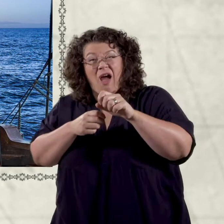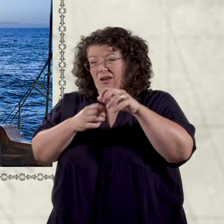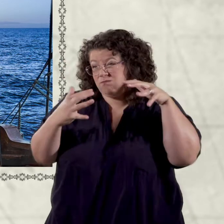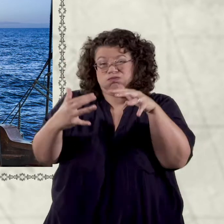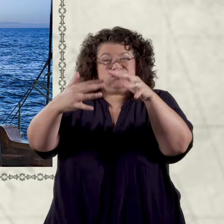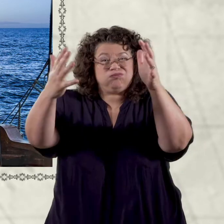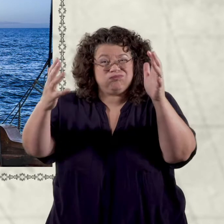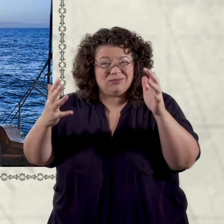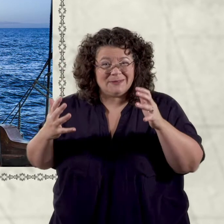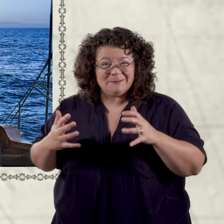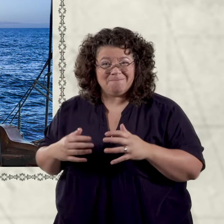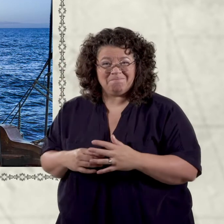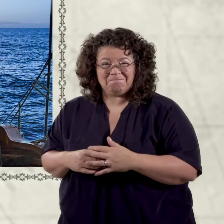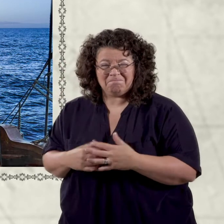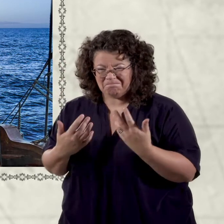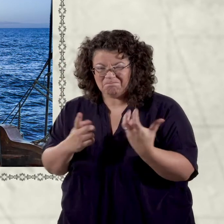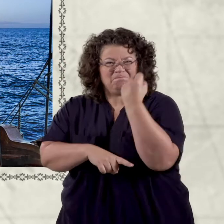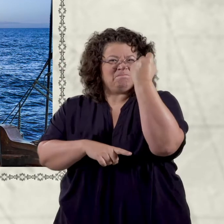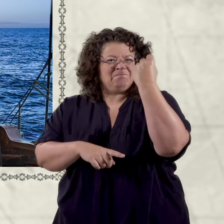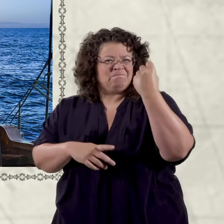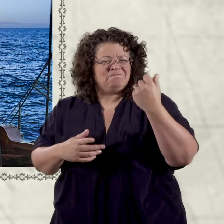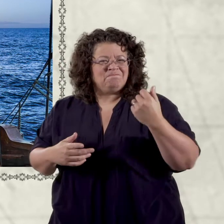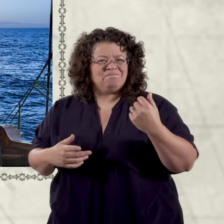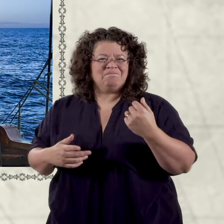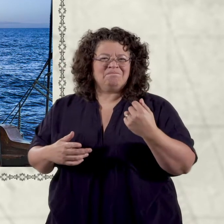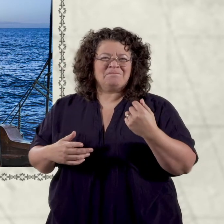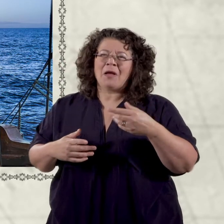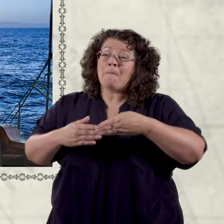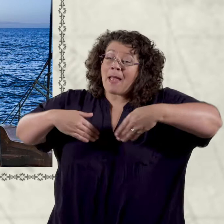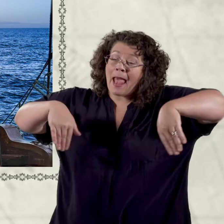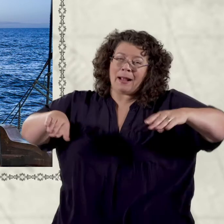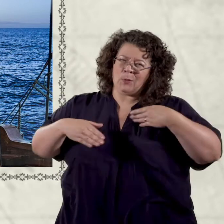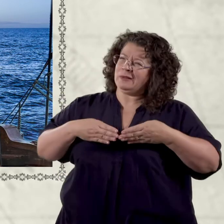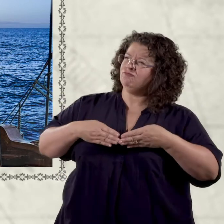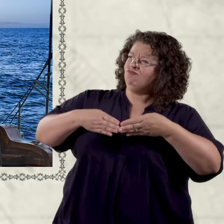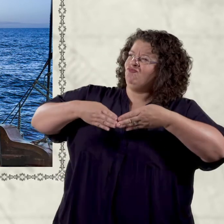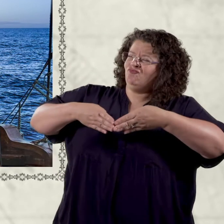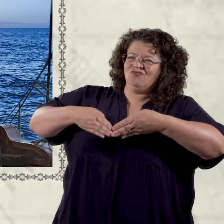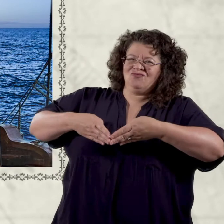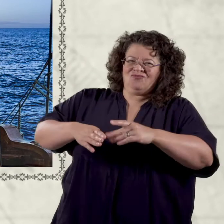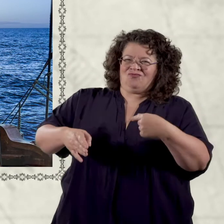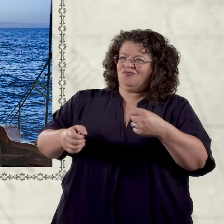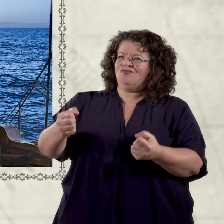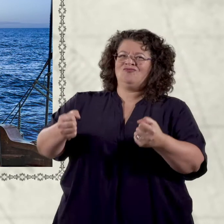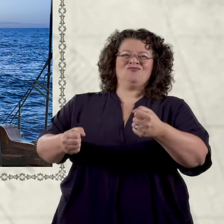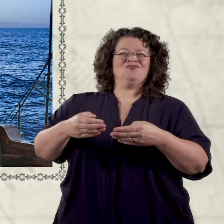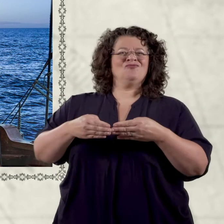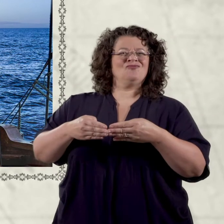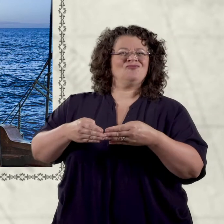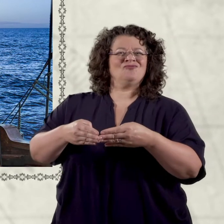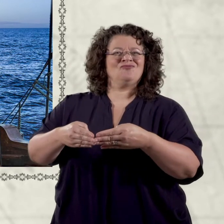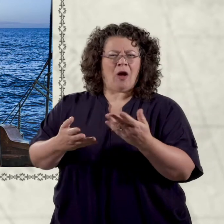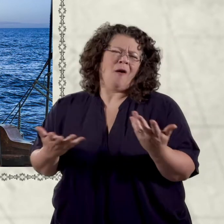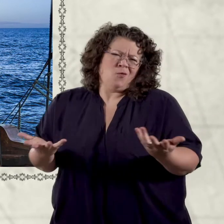whole crew out. I then took the sails and I sailed us out of the